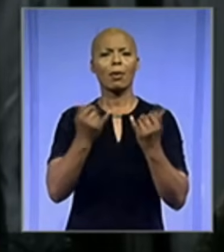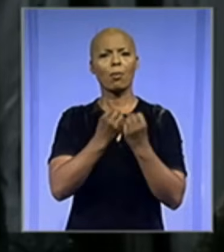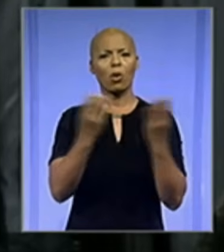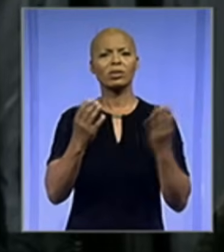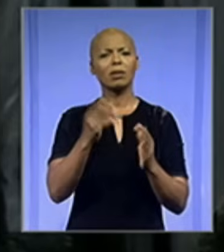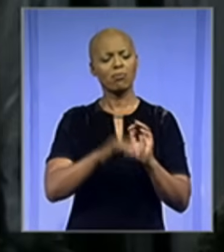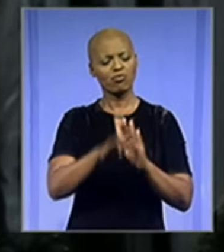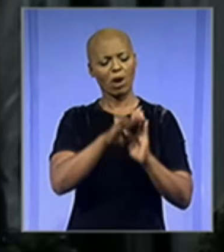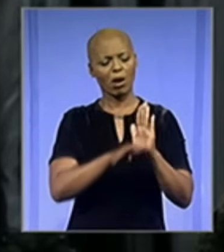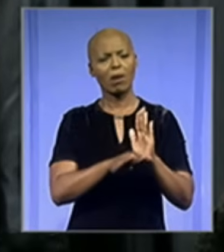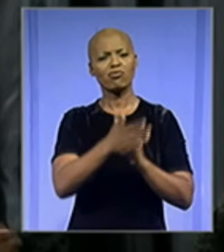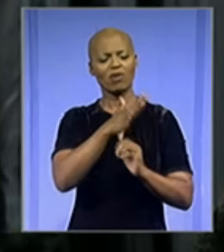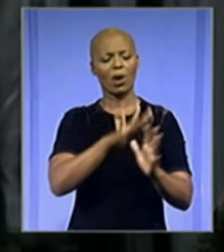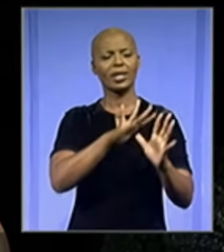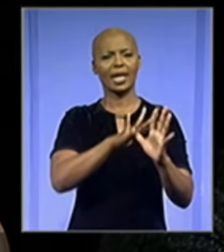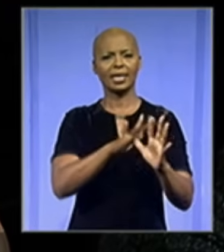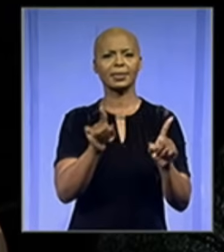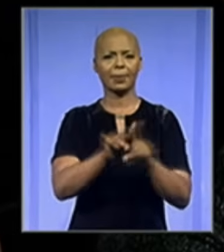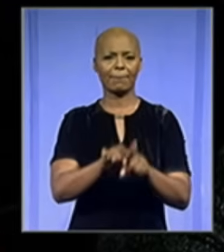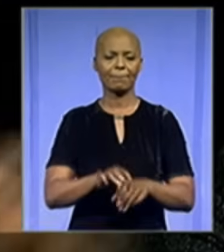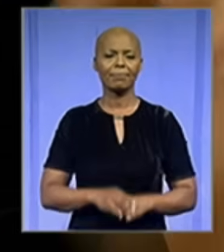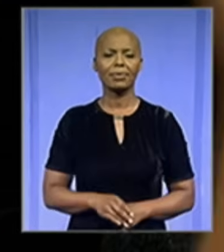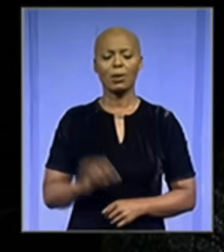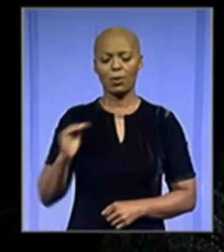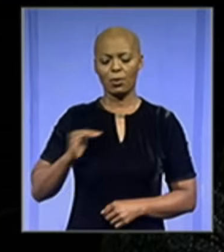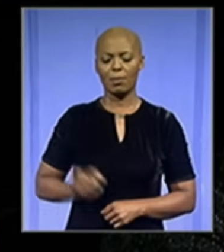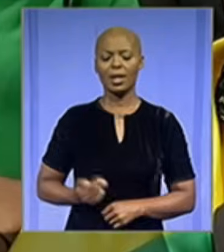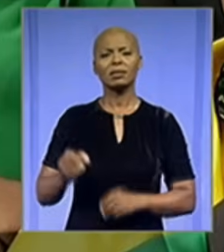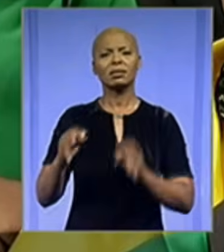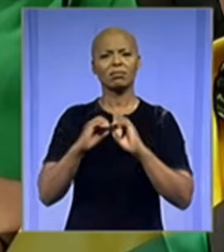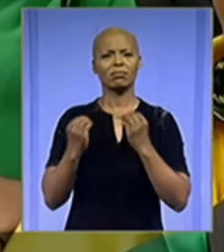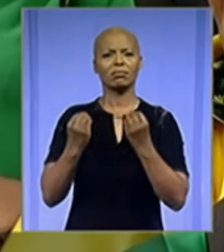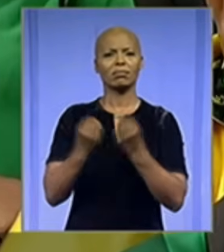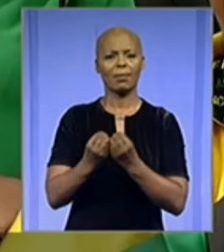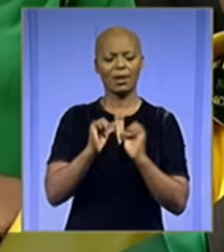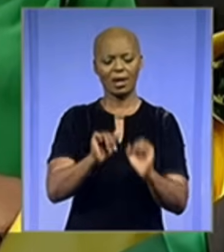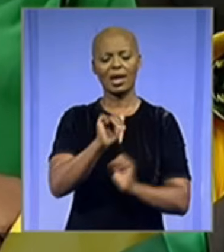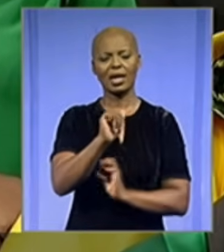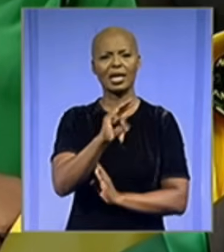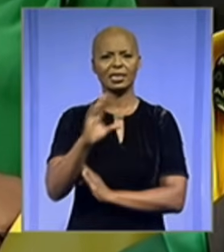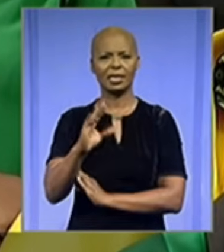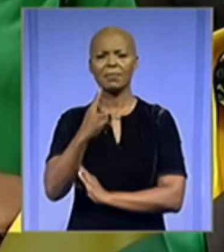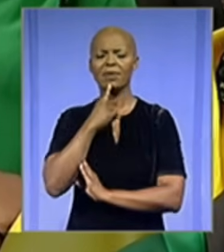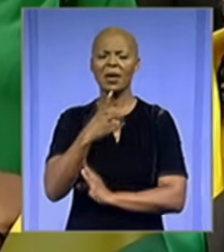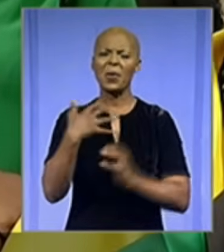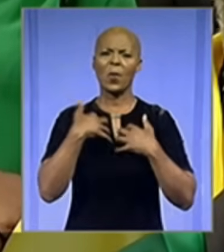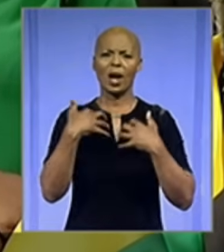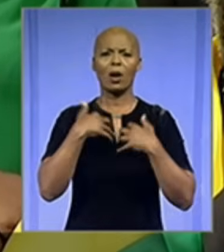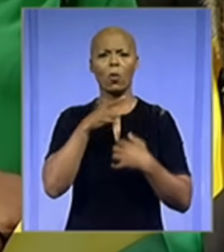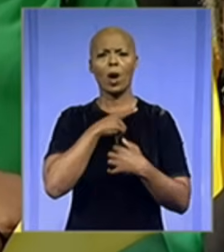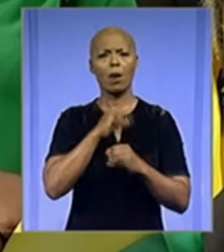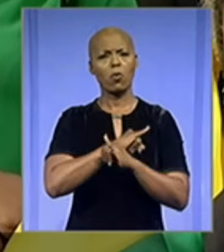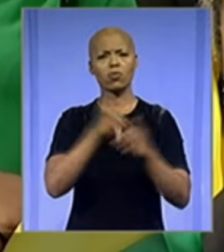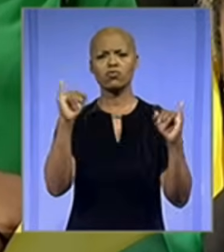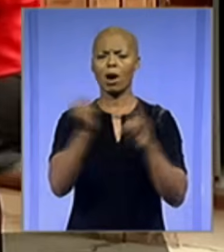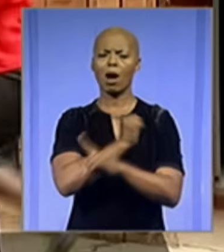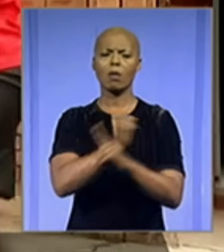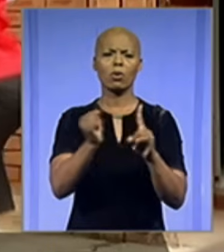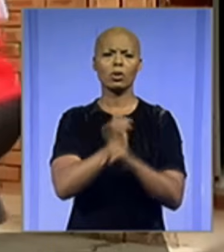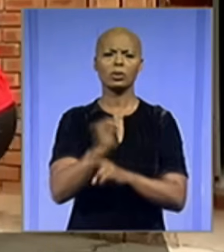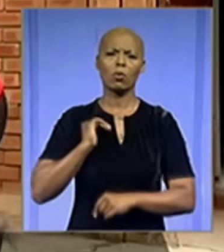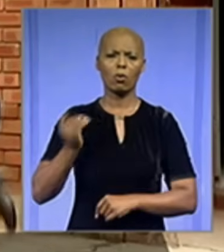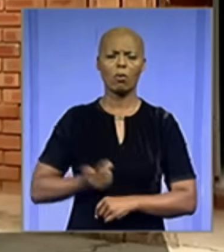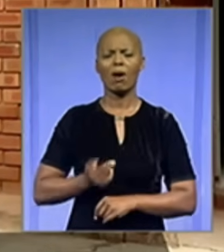mo lenaaneng. Liki ya bomme ya ANC e tshwenyegile thata jaaka bosenyi jono bo tsweletse go tlhatloga. We